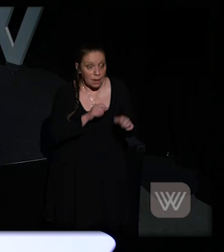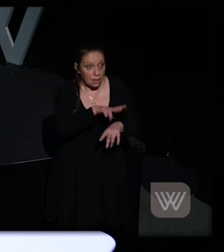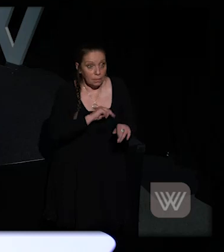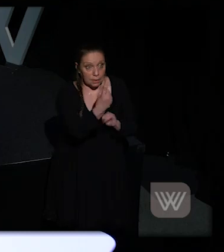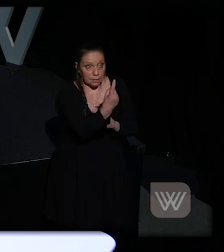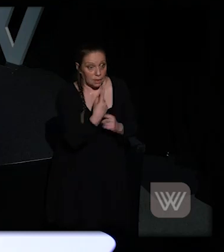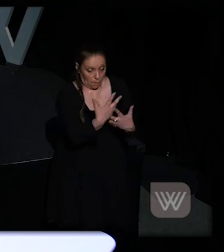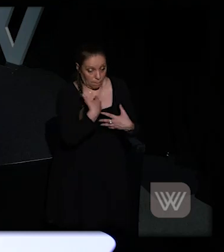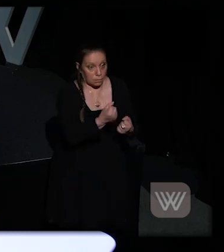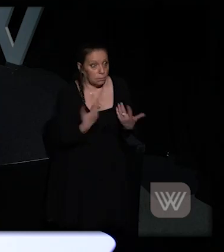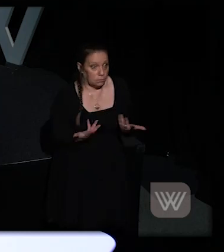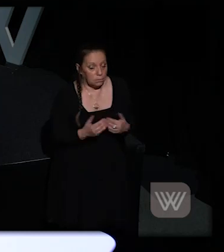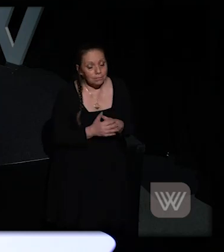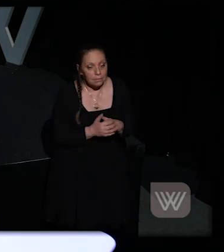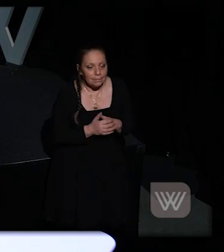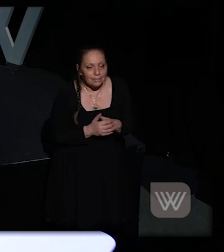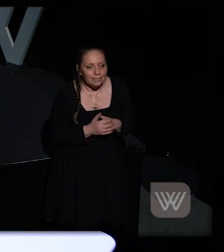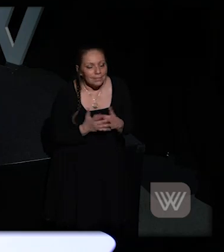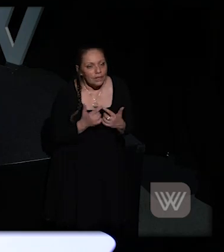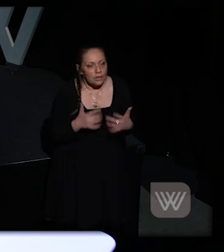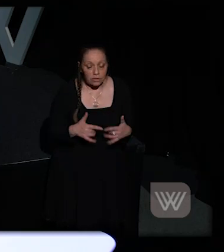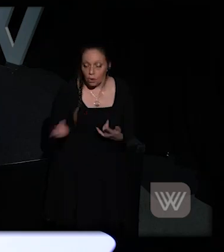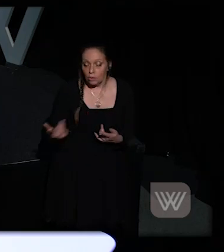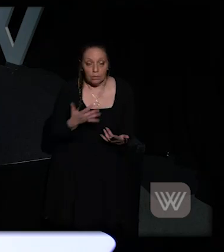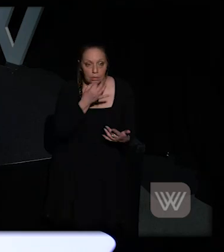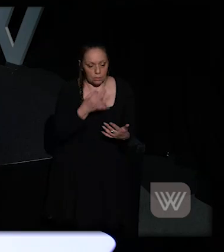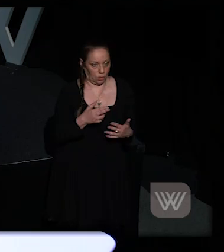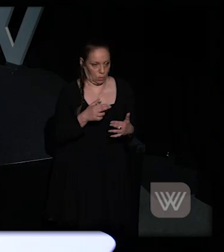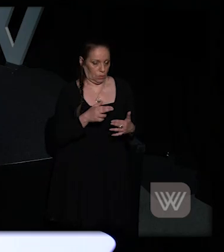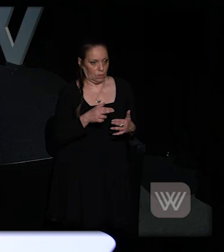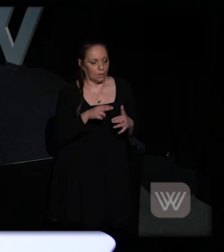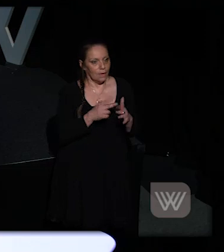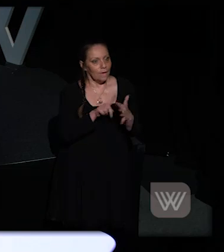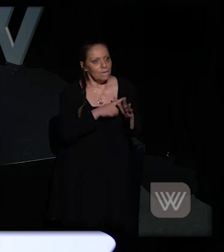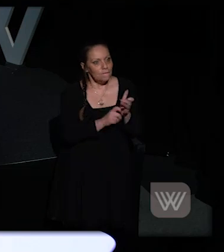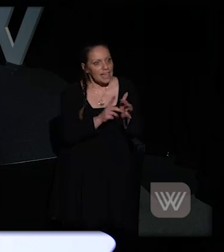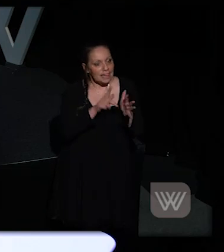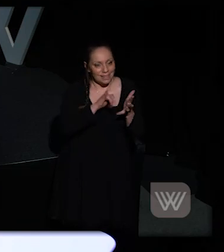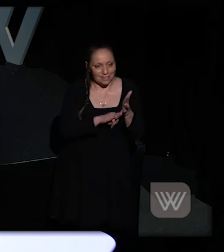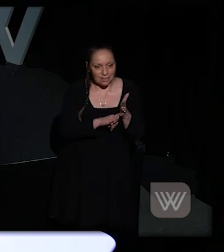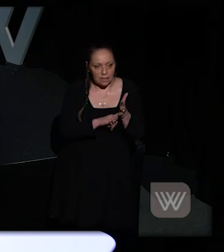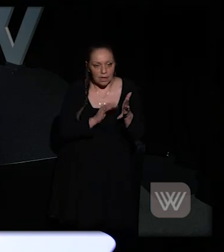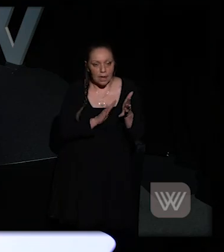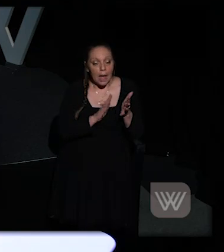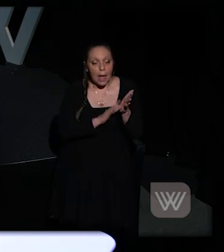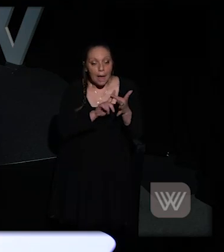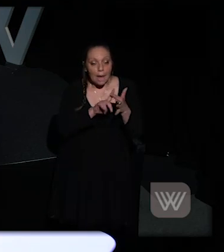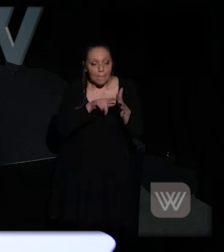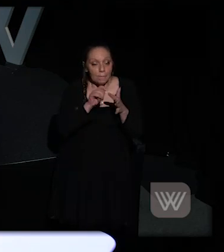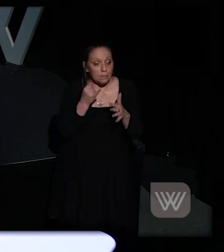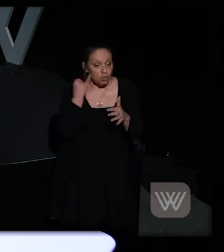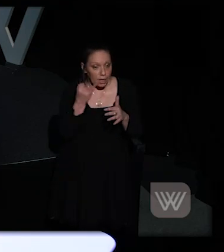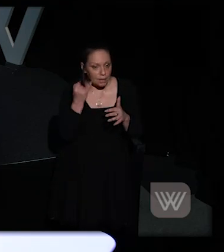eventually. So there is a kind of fearlessness. Like Meepsheep sent me a troll hunting selfie with his face in it. And